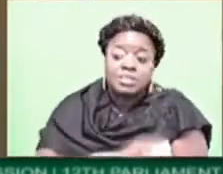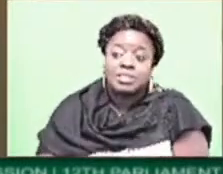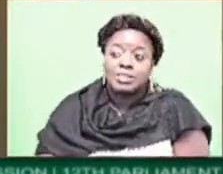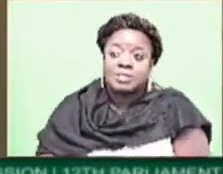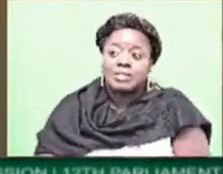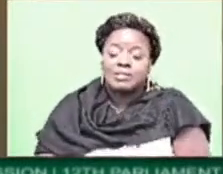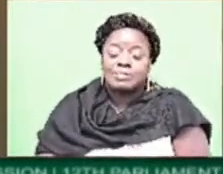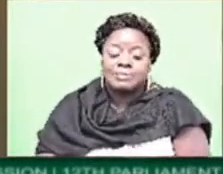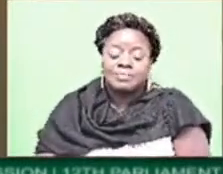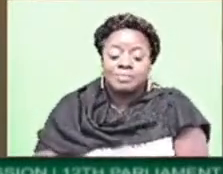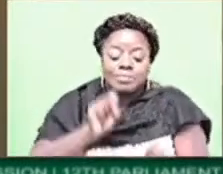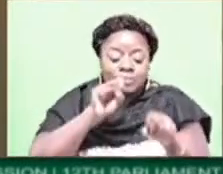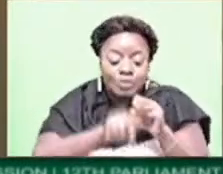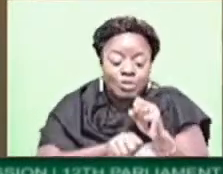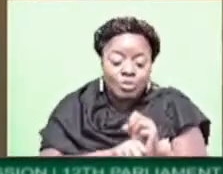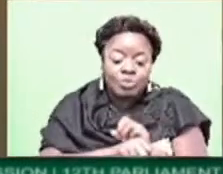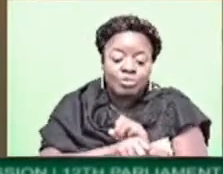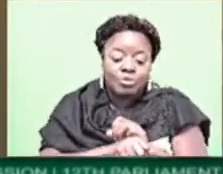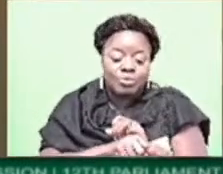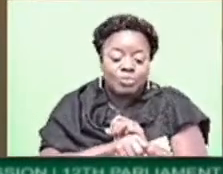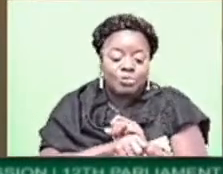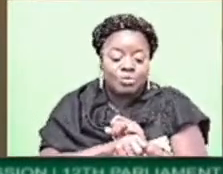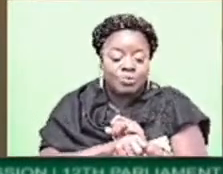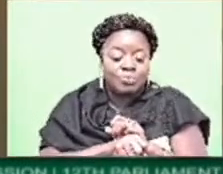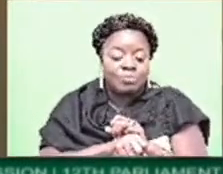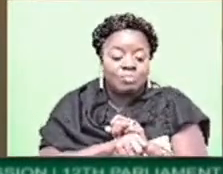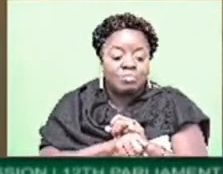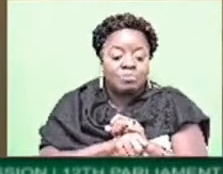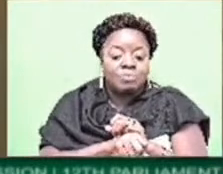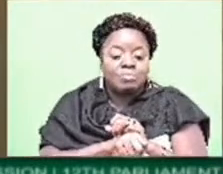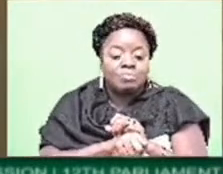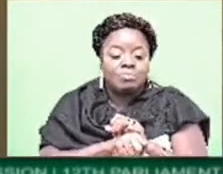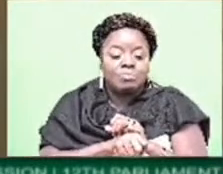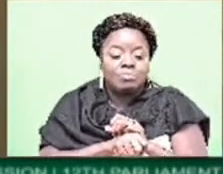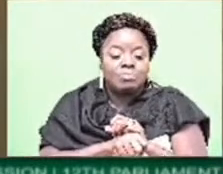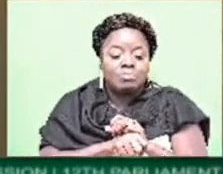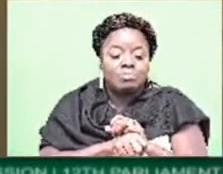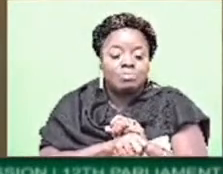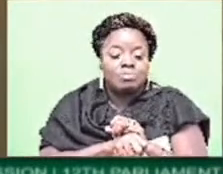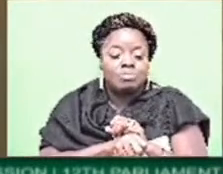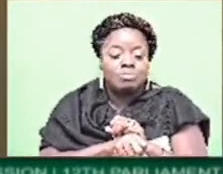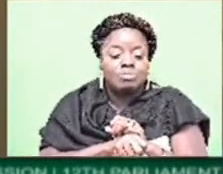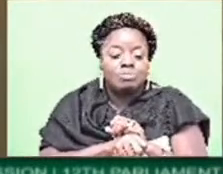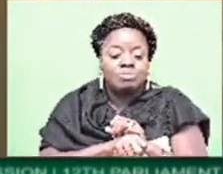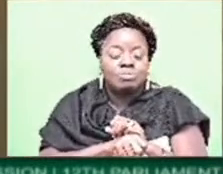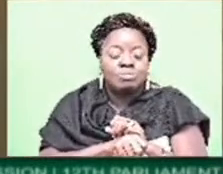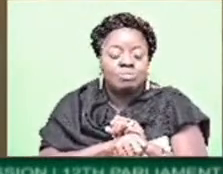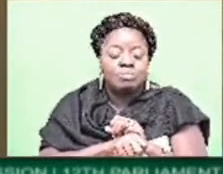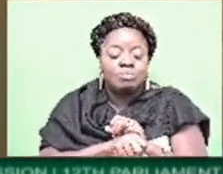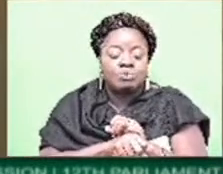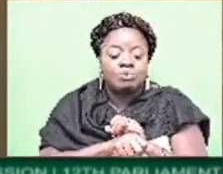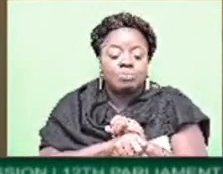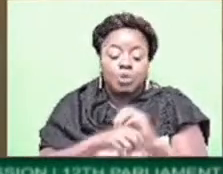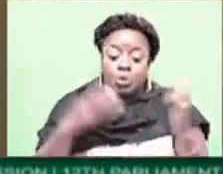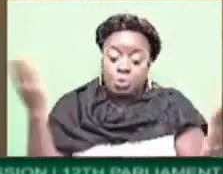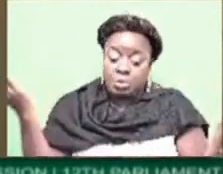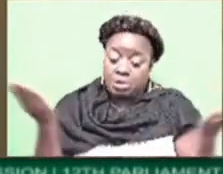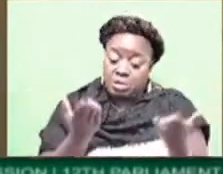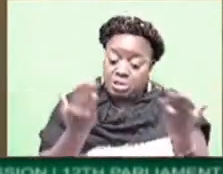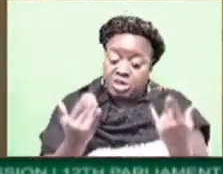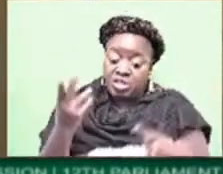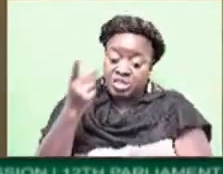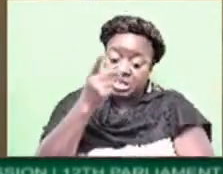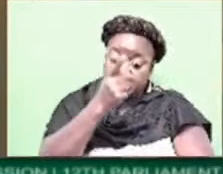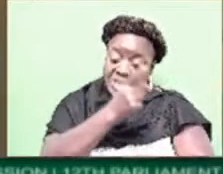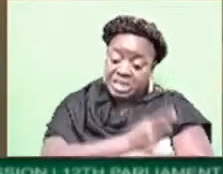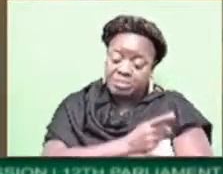So, Madam Speaker, this is what we are faced with. We are here today to